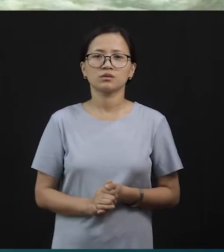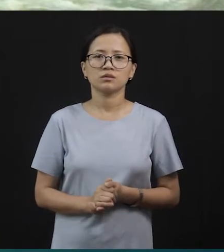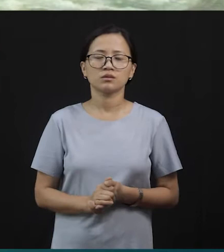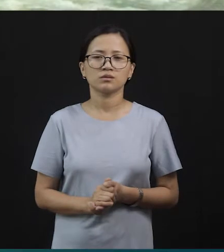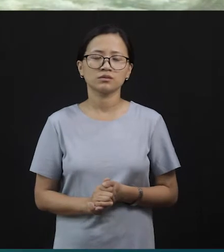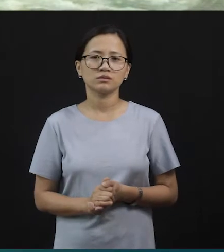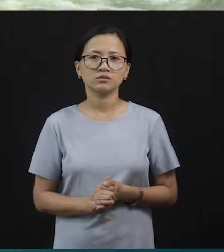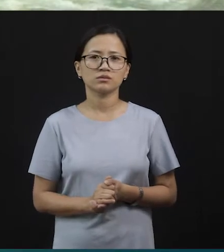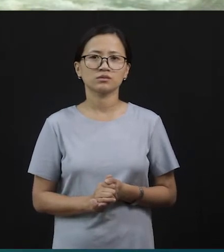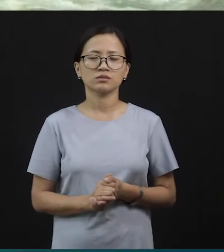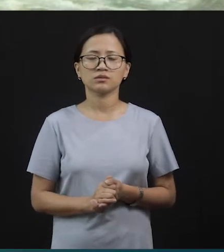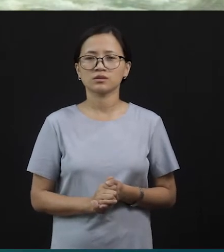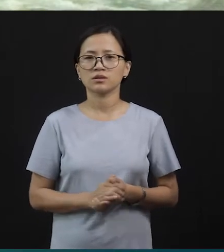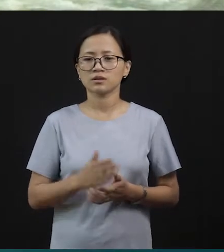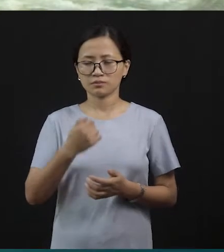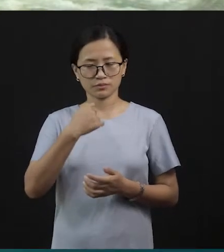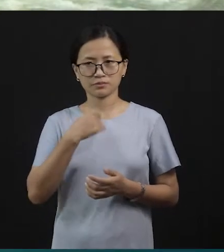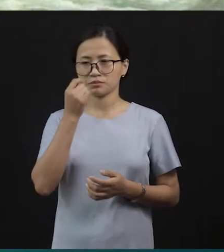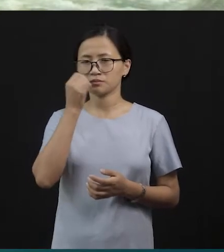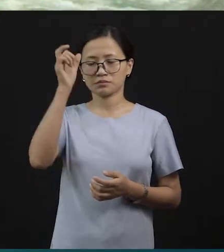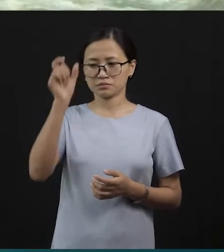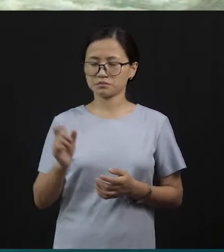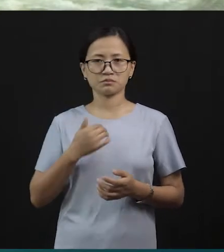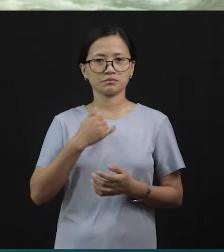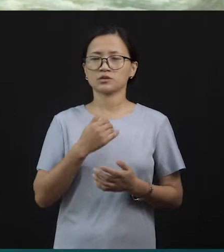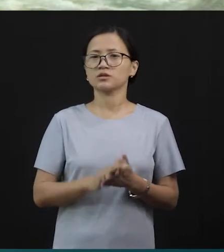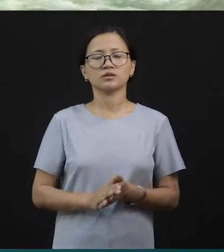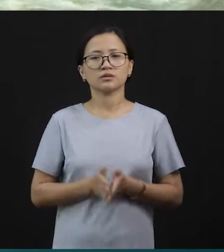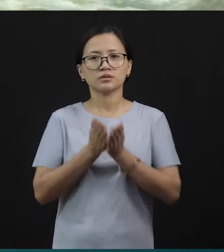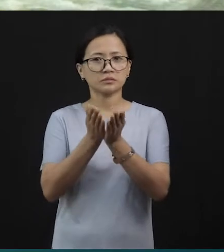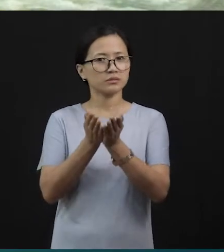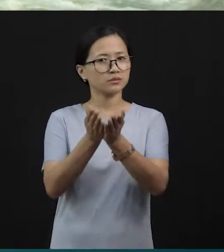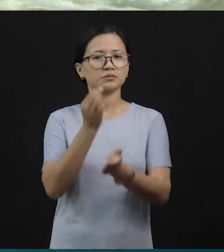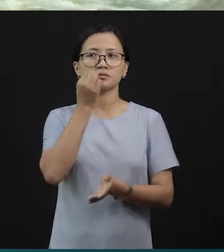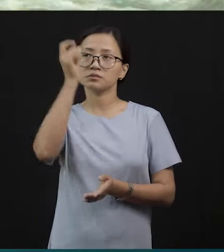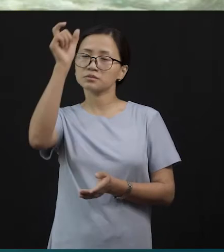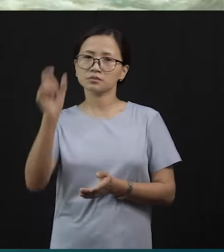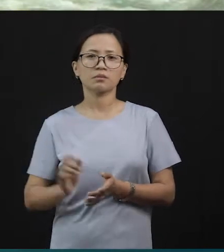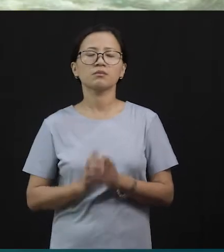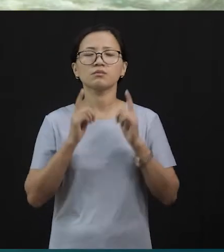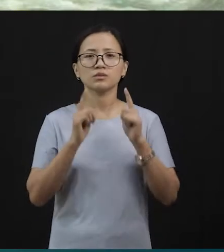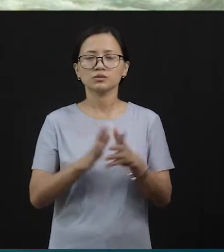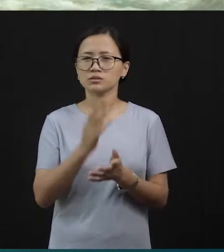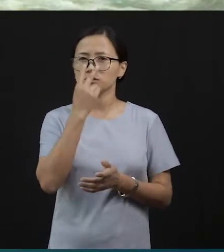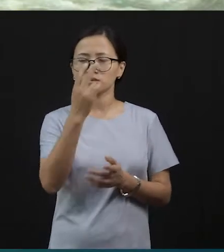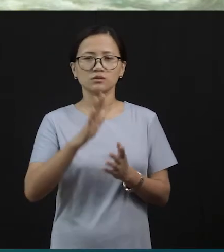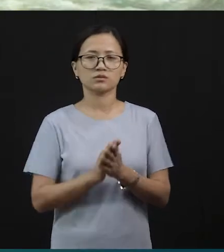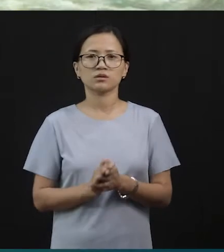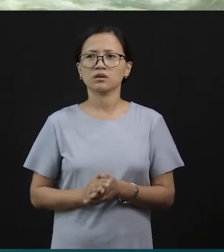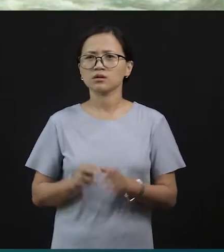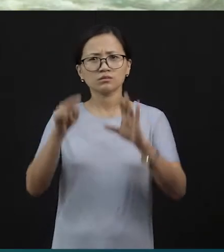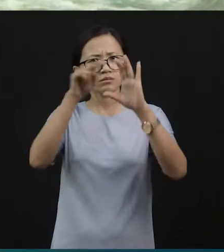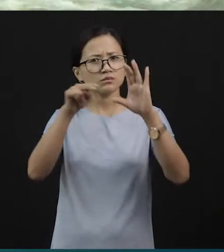it? So I'm not a sailor. I've never been into the ship, but you can imagine. You see even in the movies and pictures